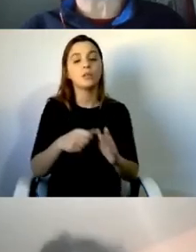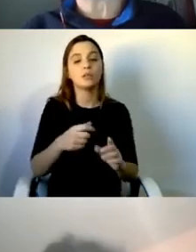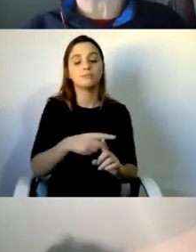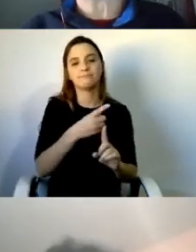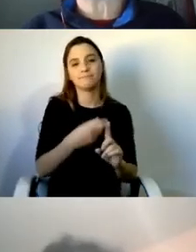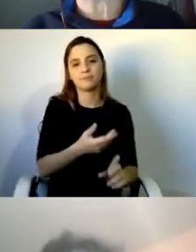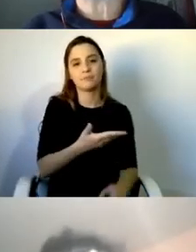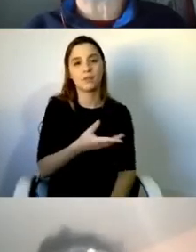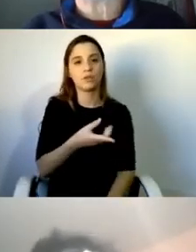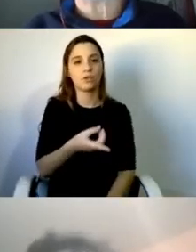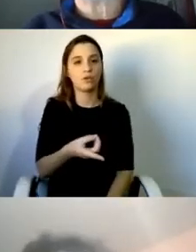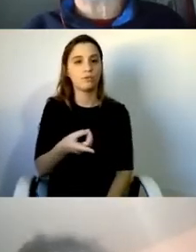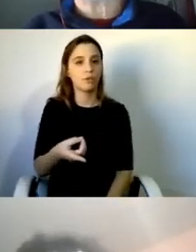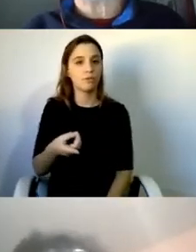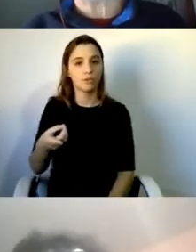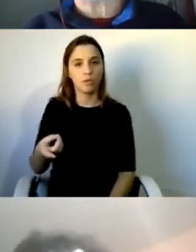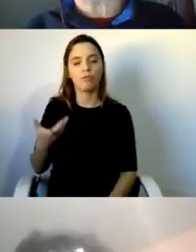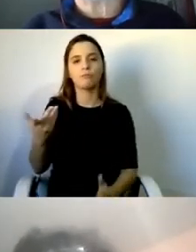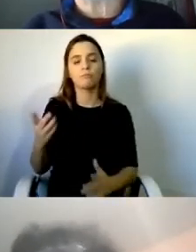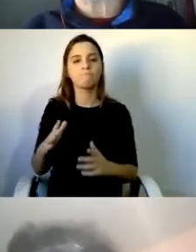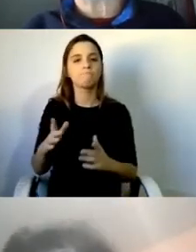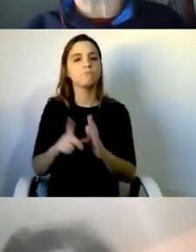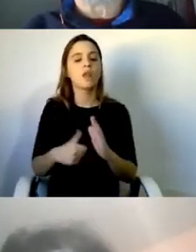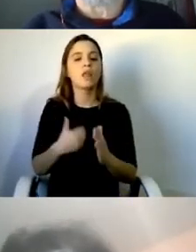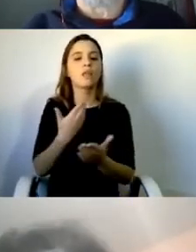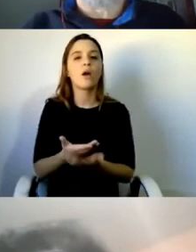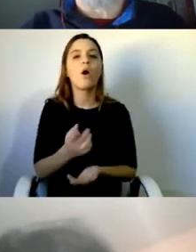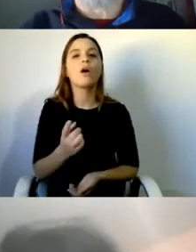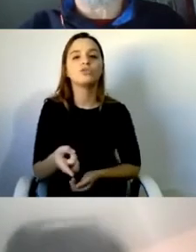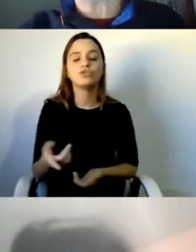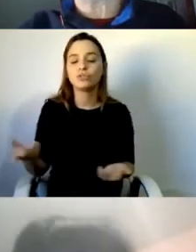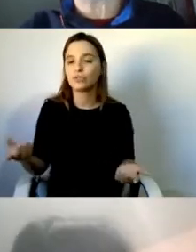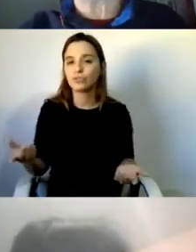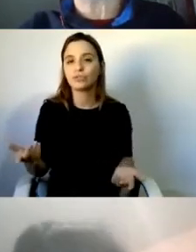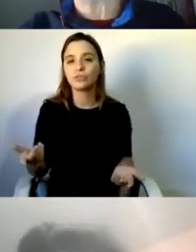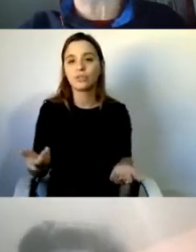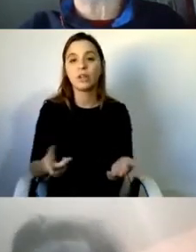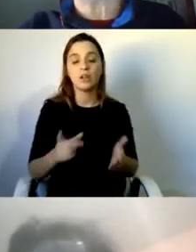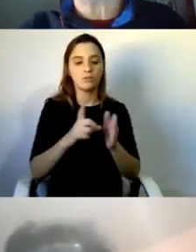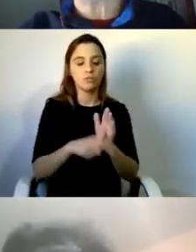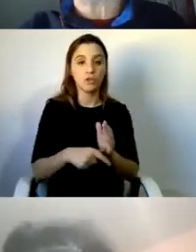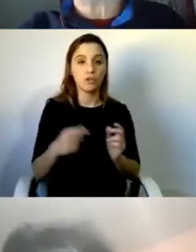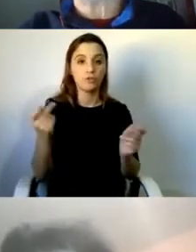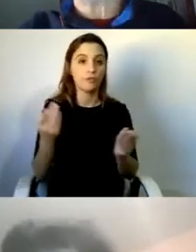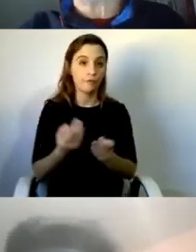1999? Sorry, the project was 4 years long. So in